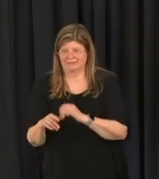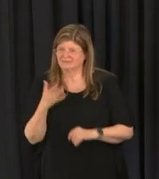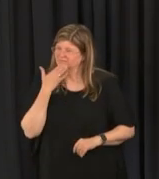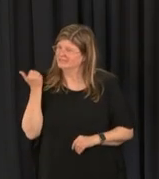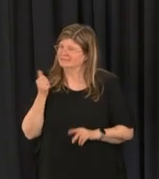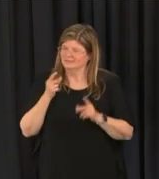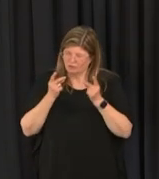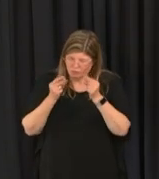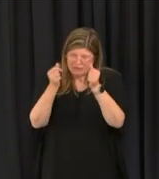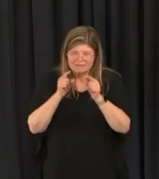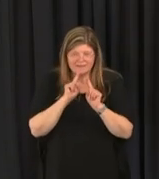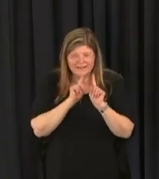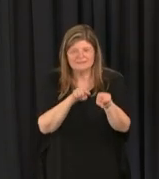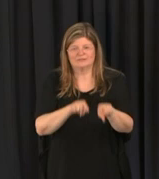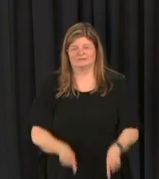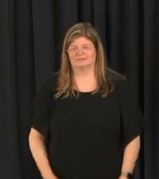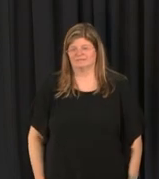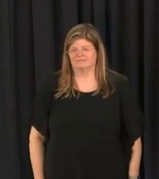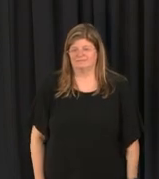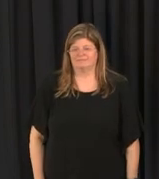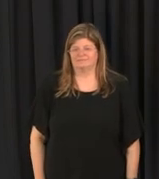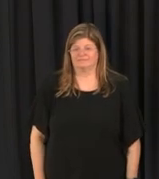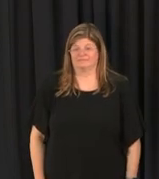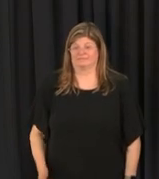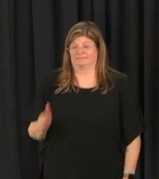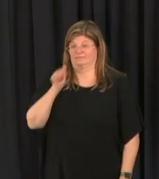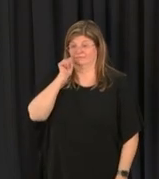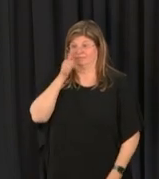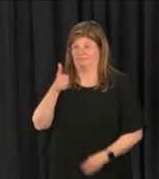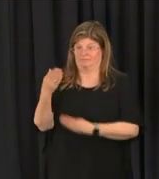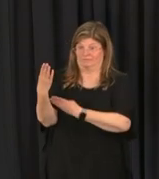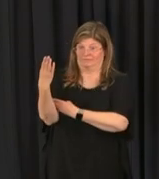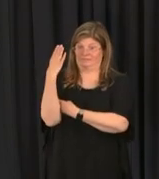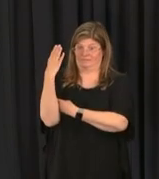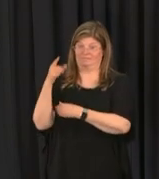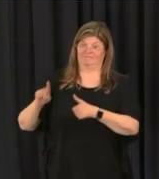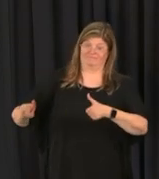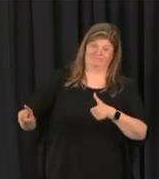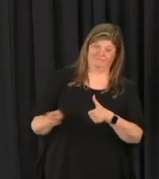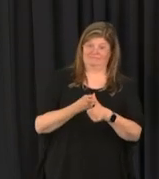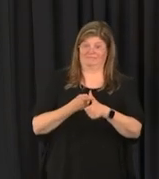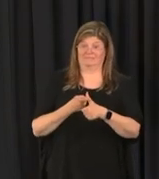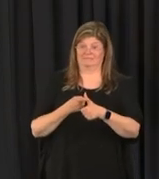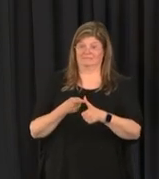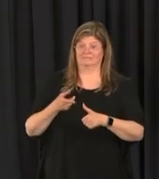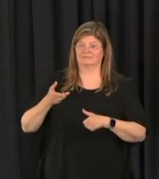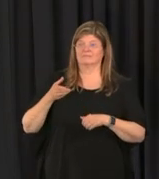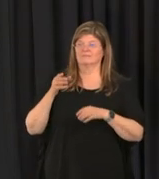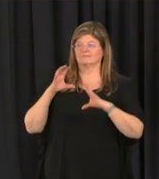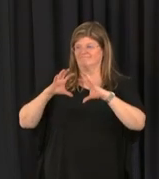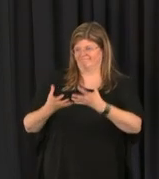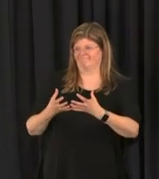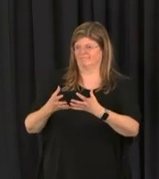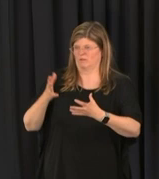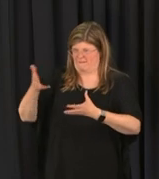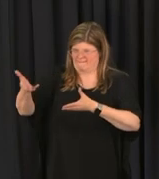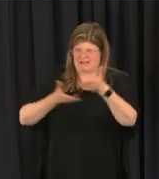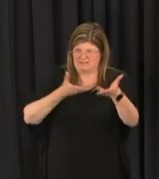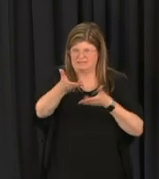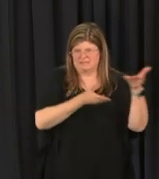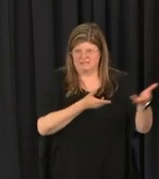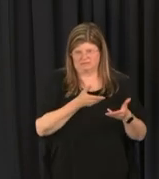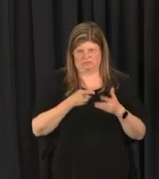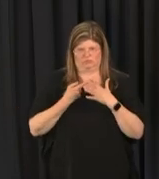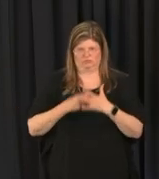And the first invitations go out tomorrow morning. Tomorrow morning. They go out on Friday morning. We